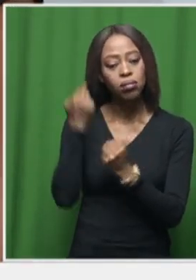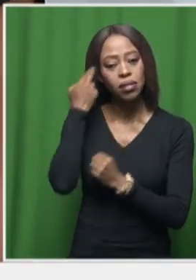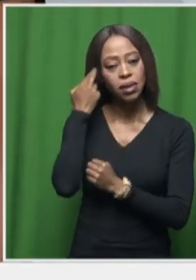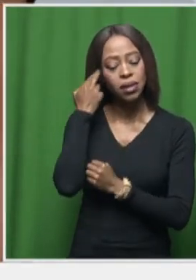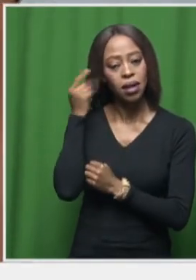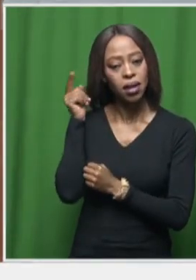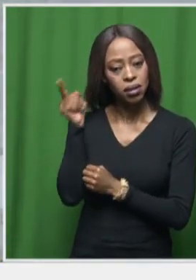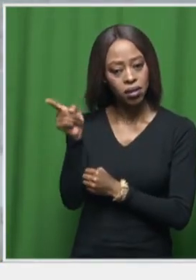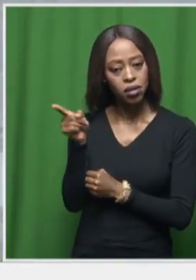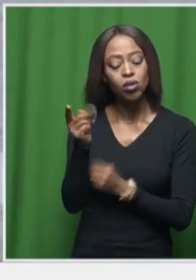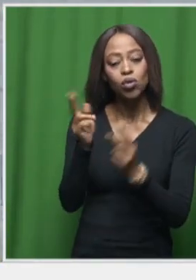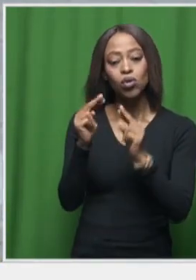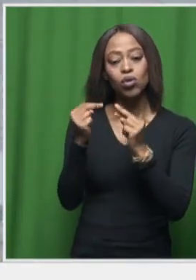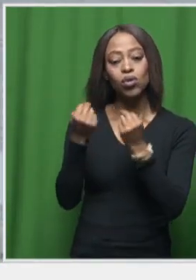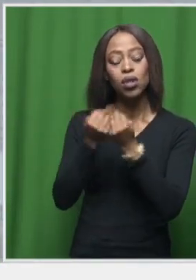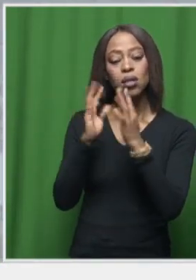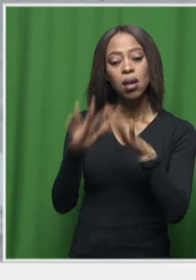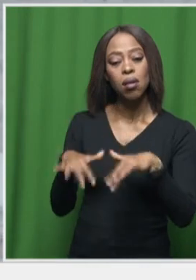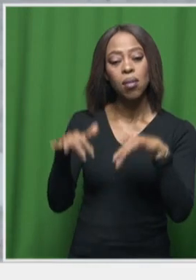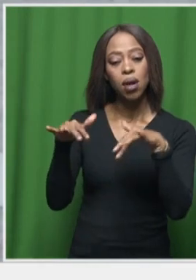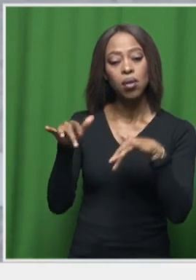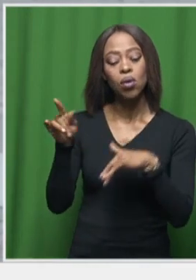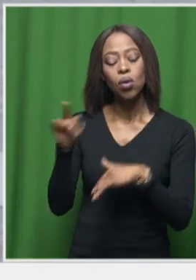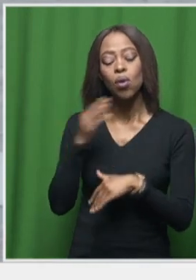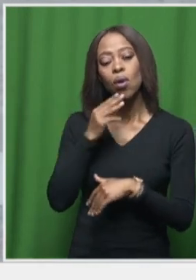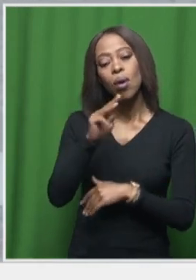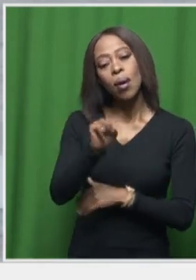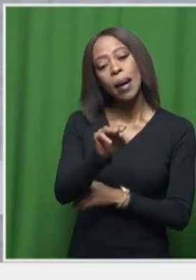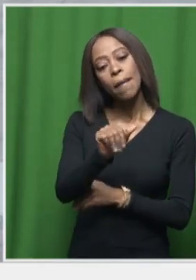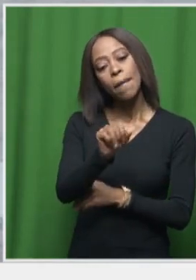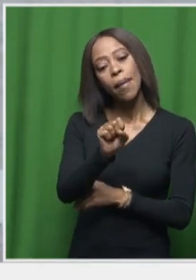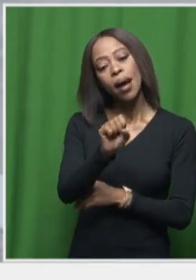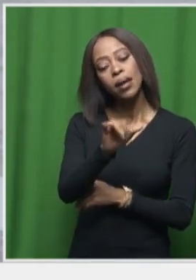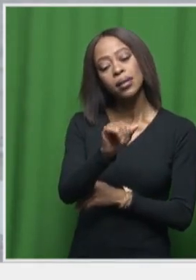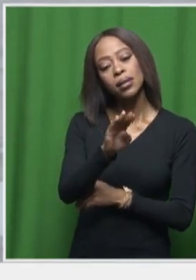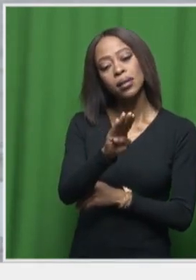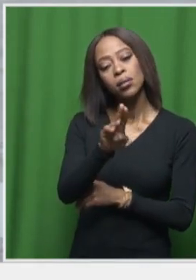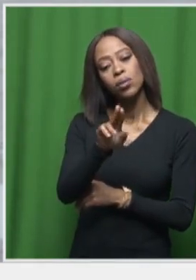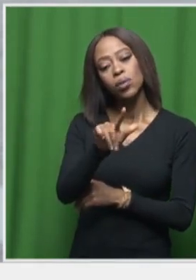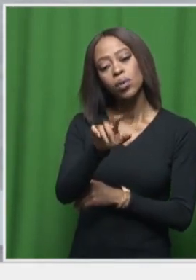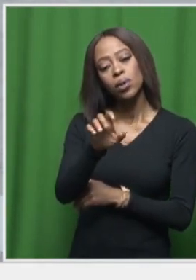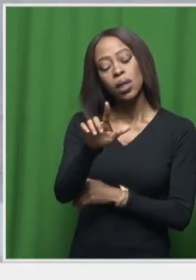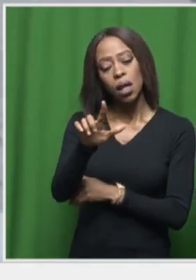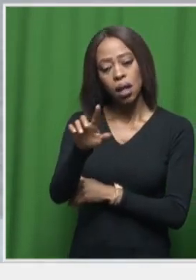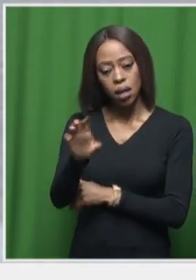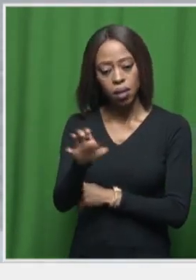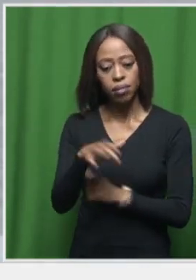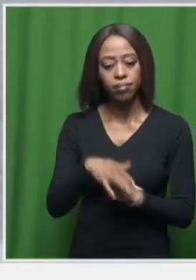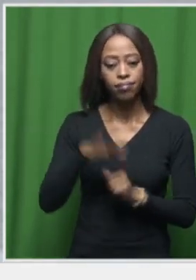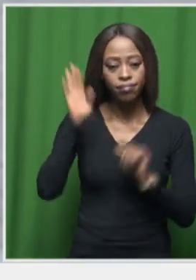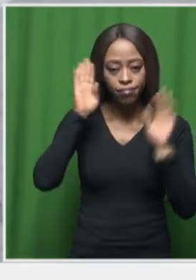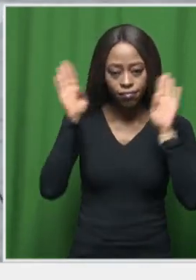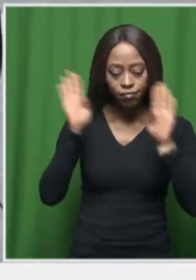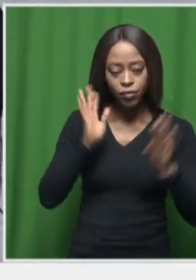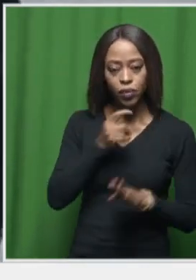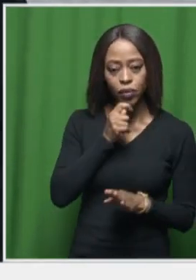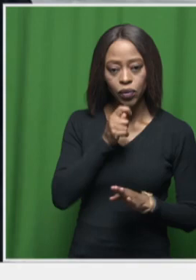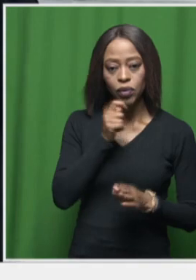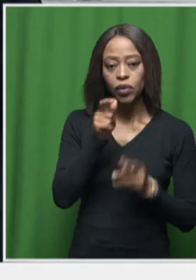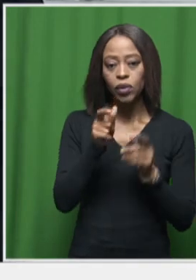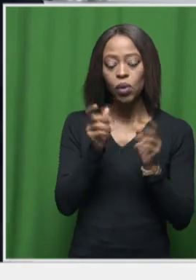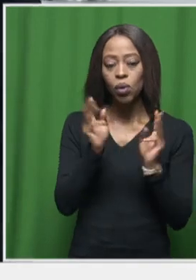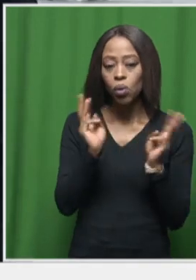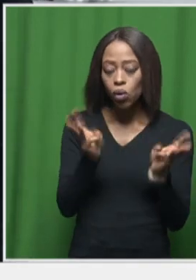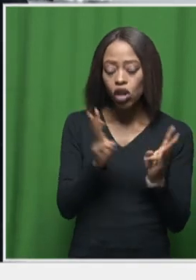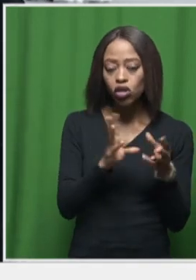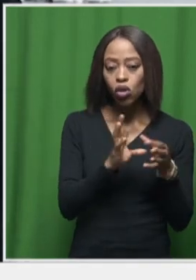Secretary to the National Assembly, Masibulele Xaso. Good morning, Mr. Xaso. Good morning. Good morning to SABC viewers as well. For